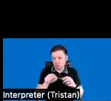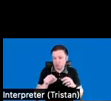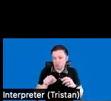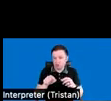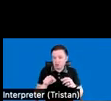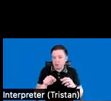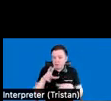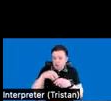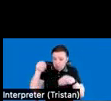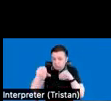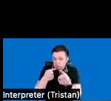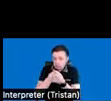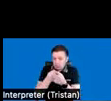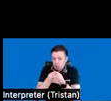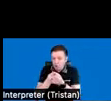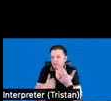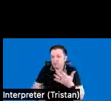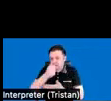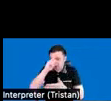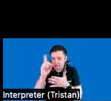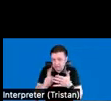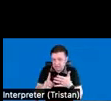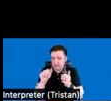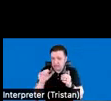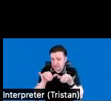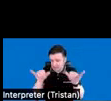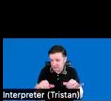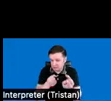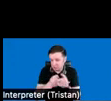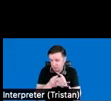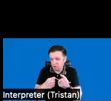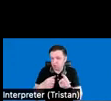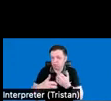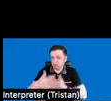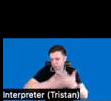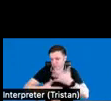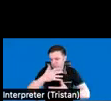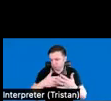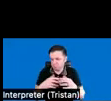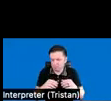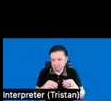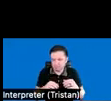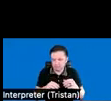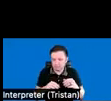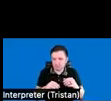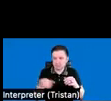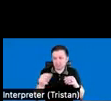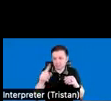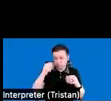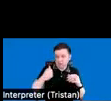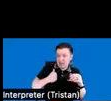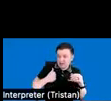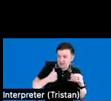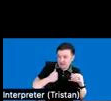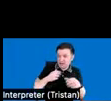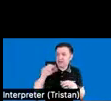support social participation. Our goal is to inform development of accessibility standards for AAC in Canada, and we